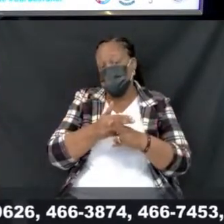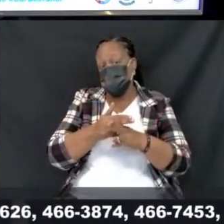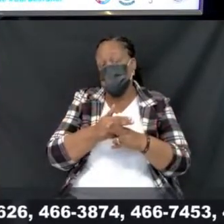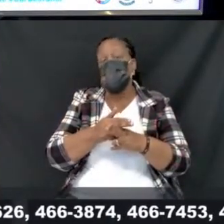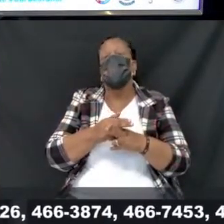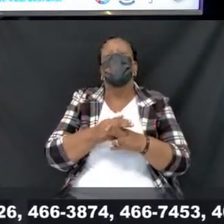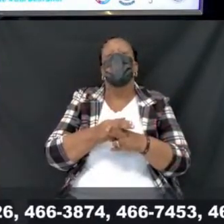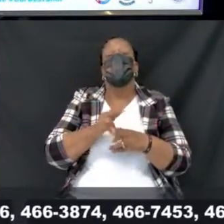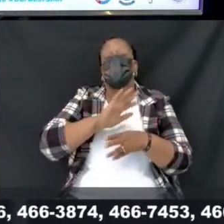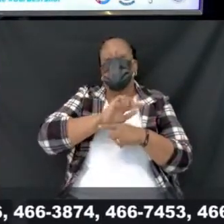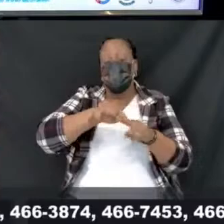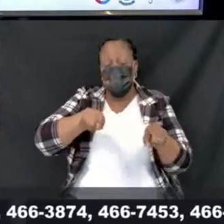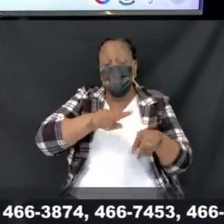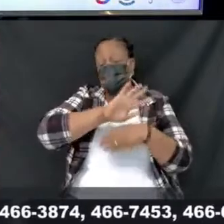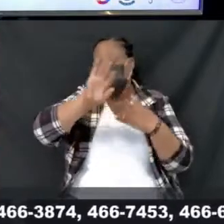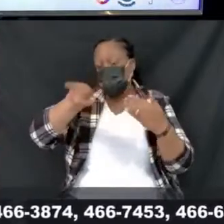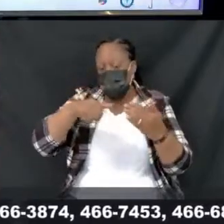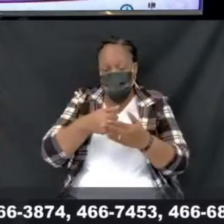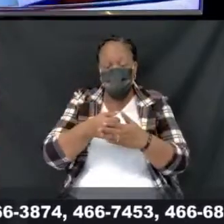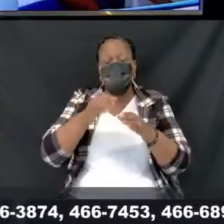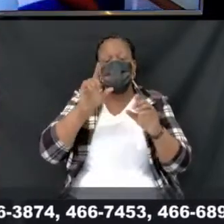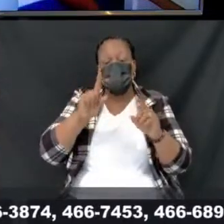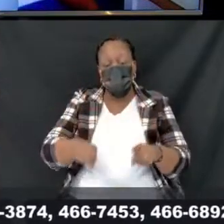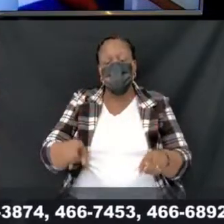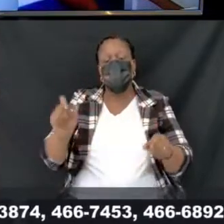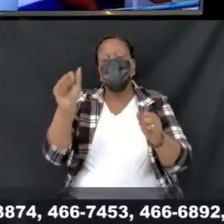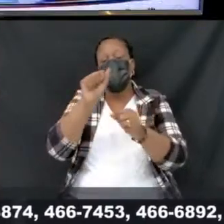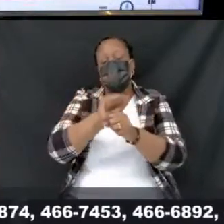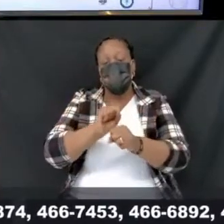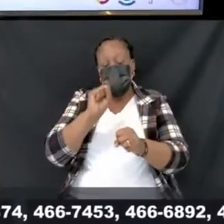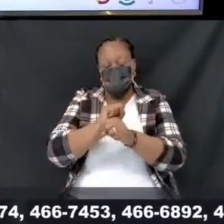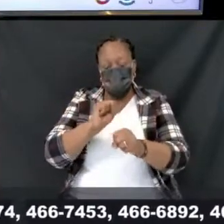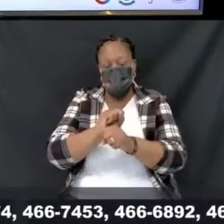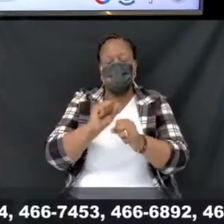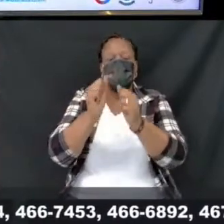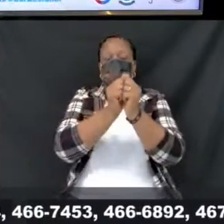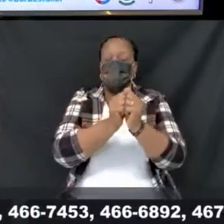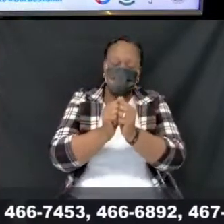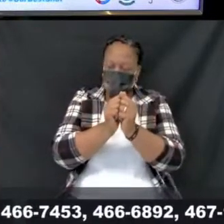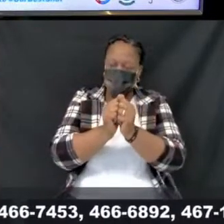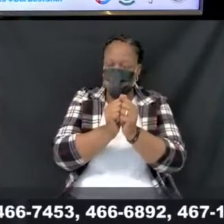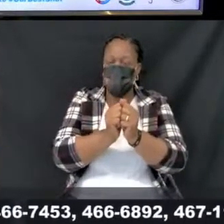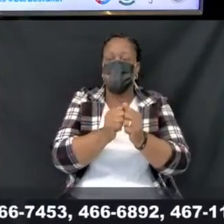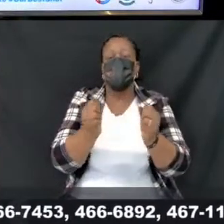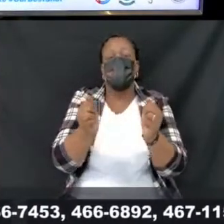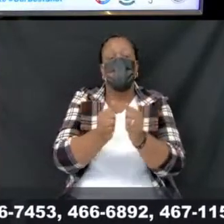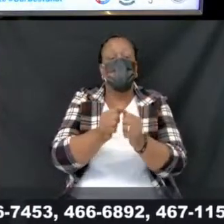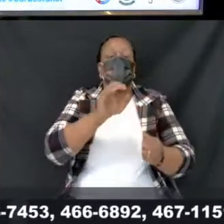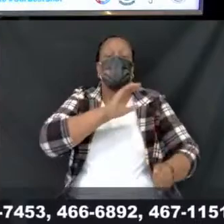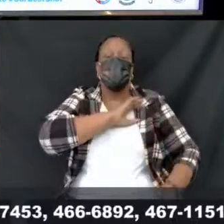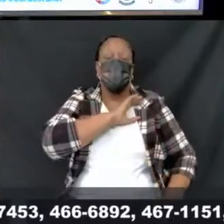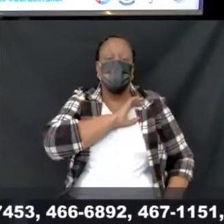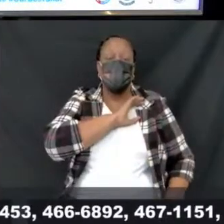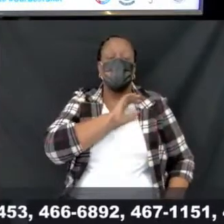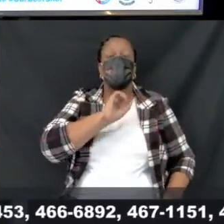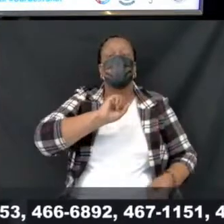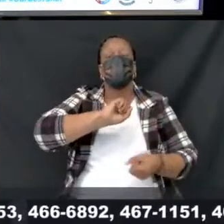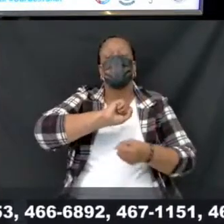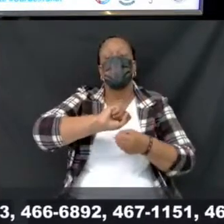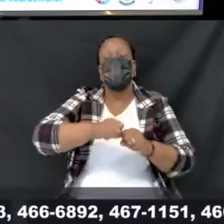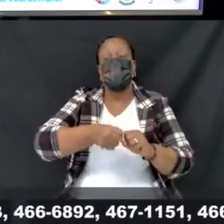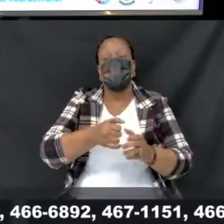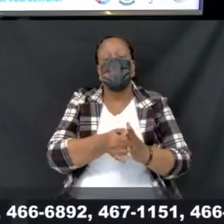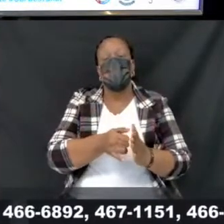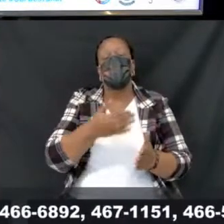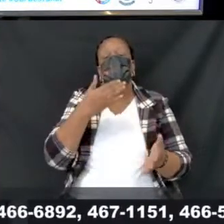cooperation of all with the compliance officers and the Royal St. Christopher and Nevis Police Force as they are doing their best to